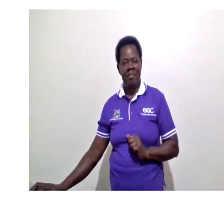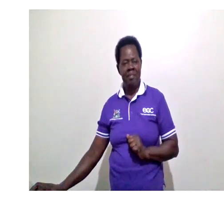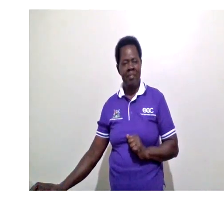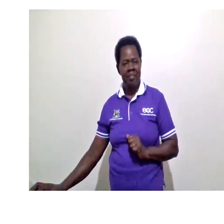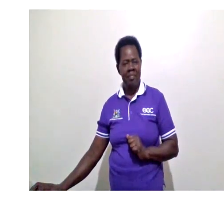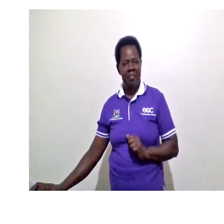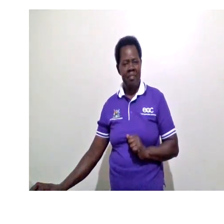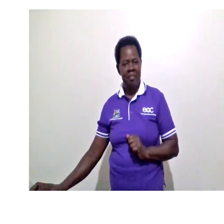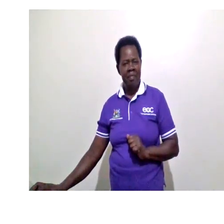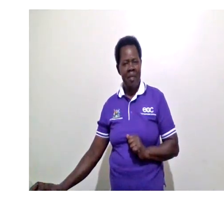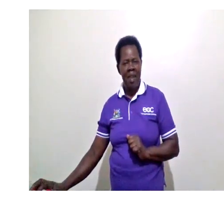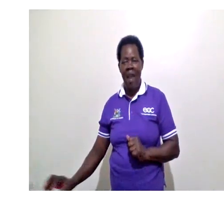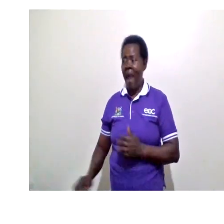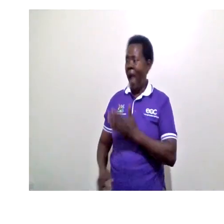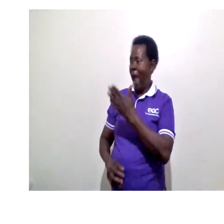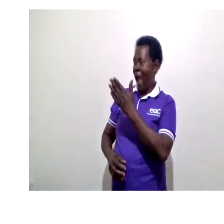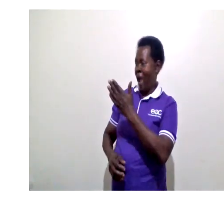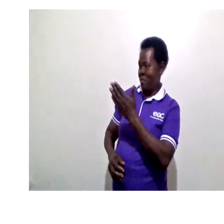watch.